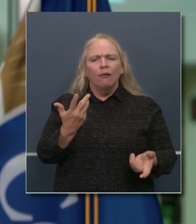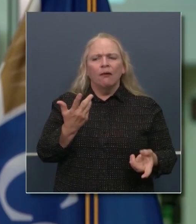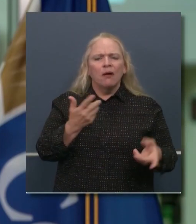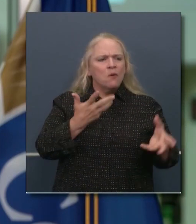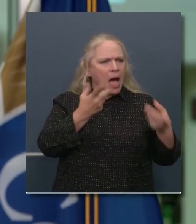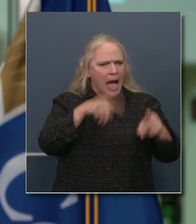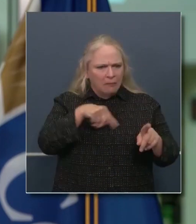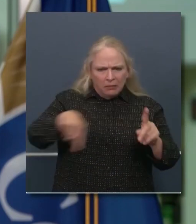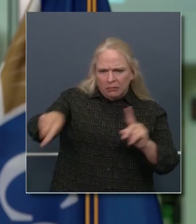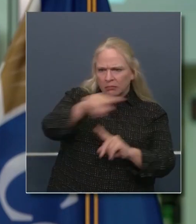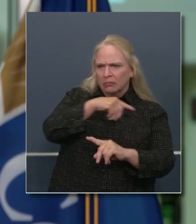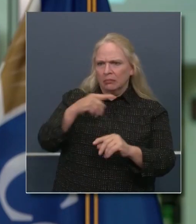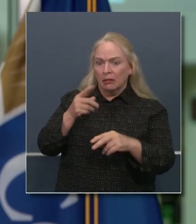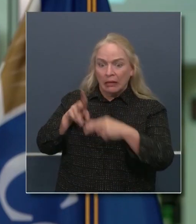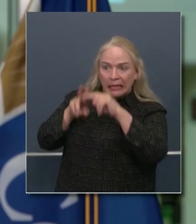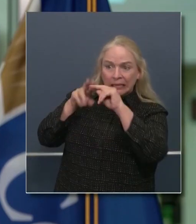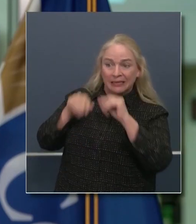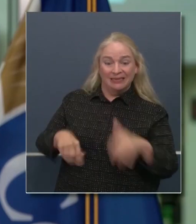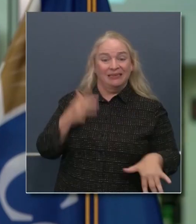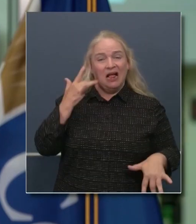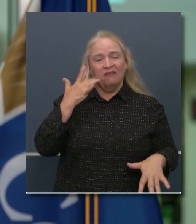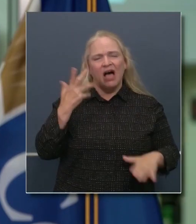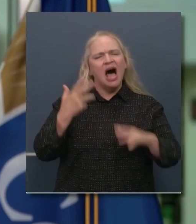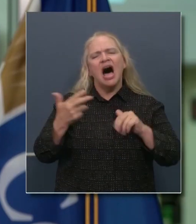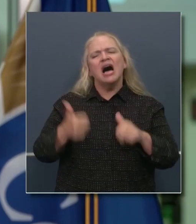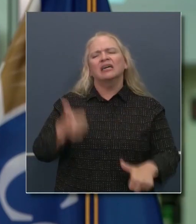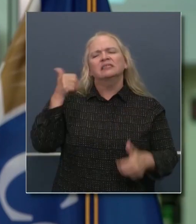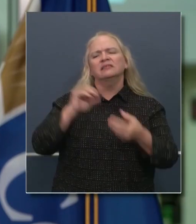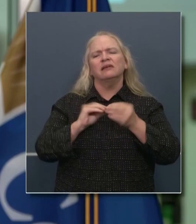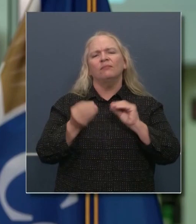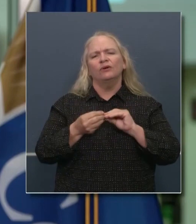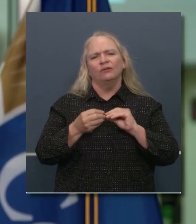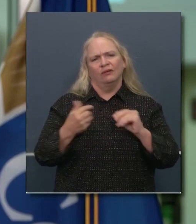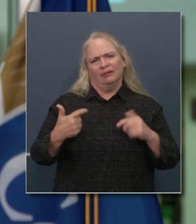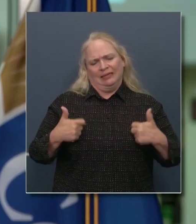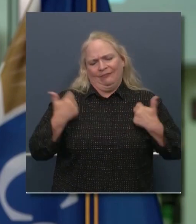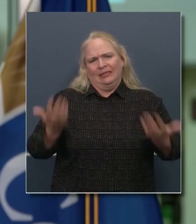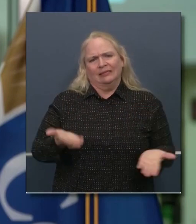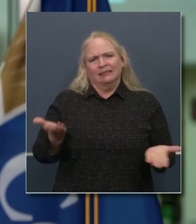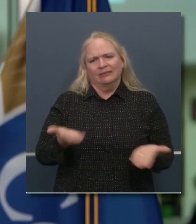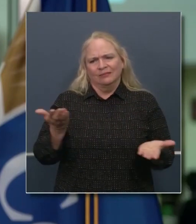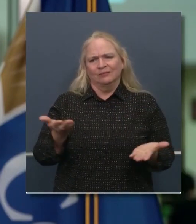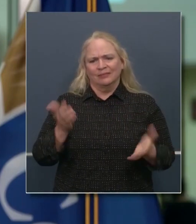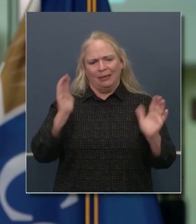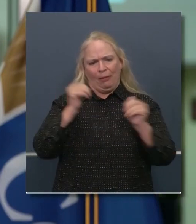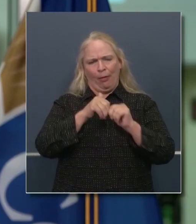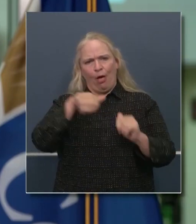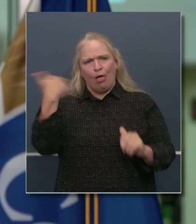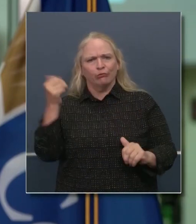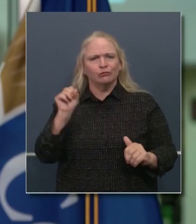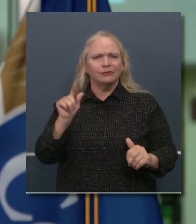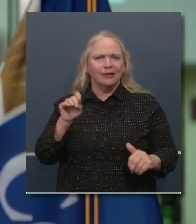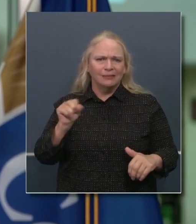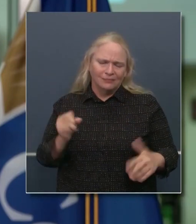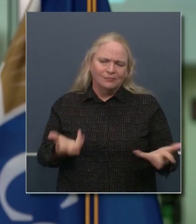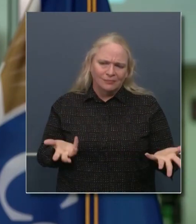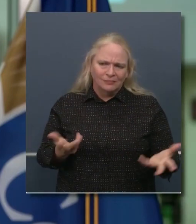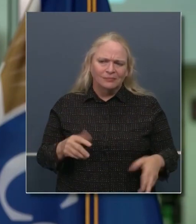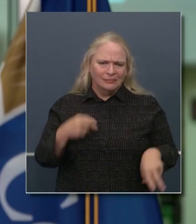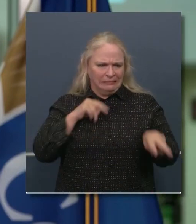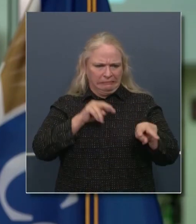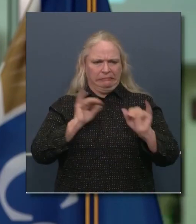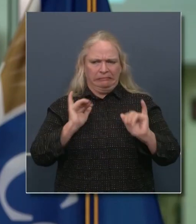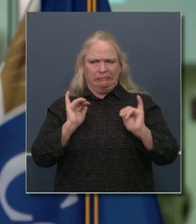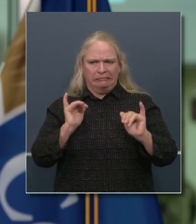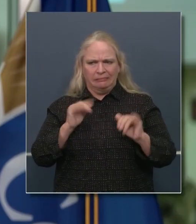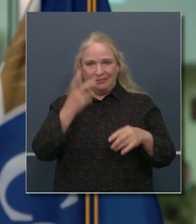populous state as they present themselves, as those trend lines become points of concern before they